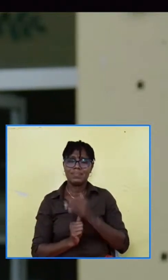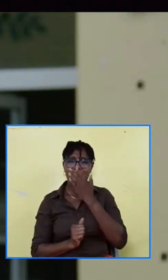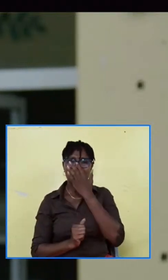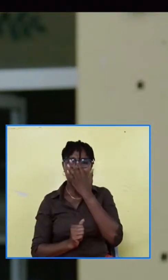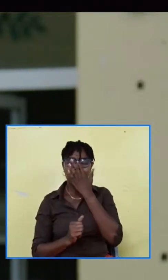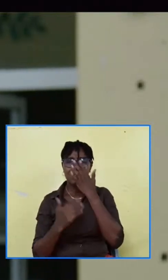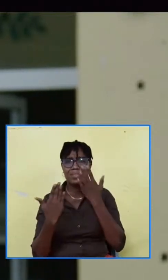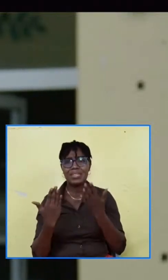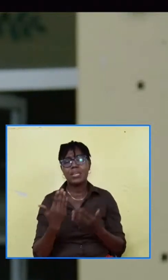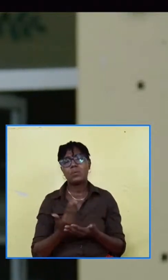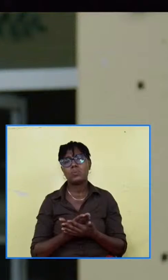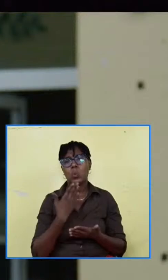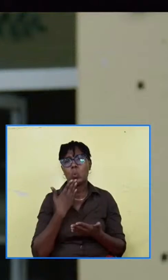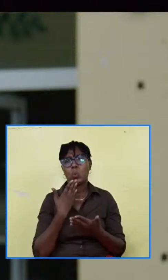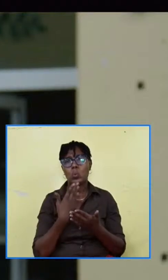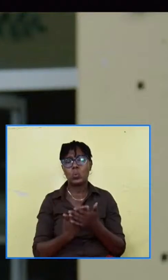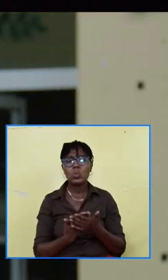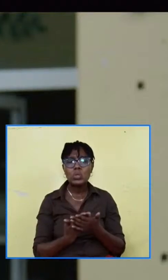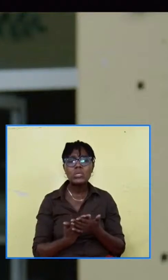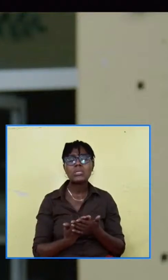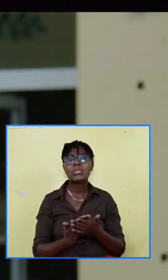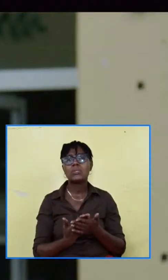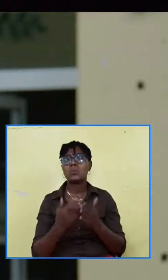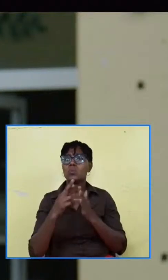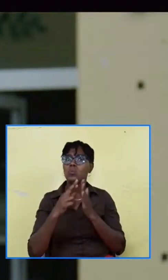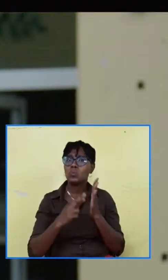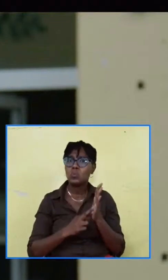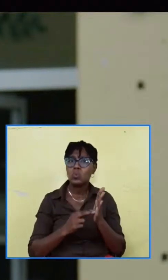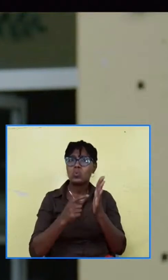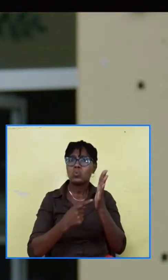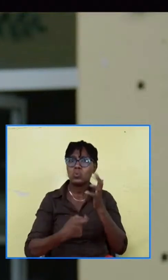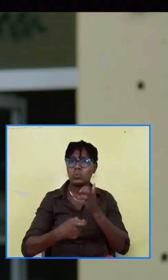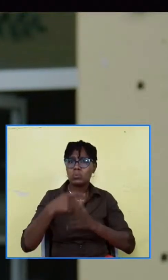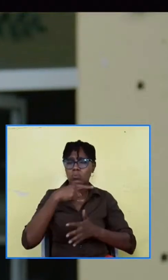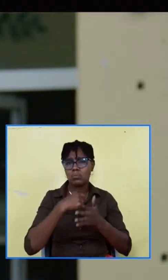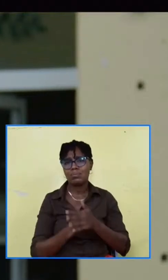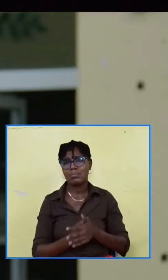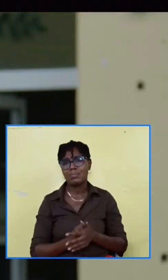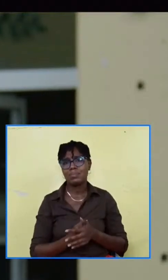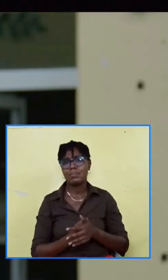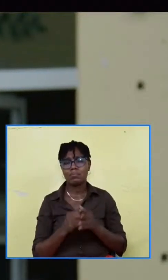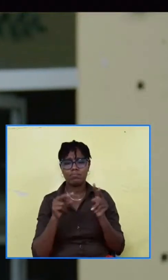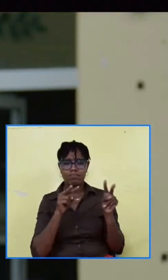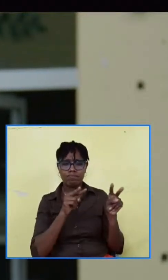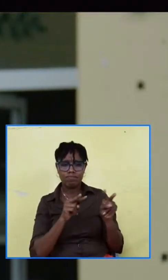and good governance in your presentation, but you looked at it from another angle.